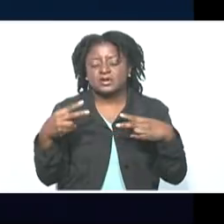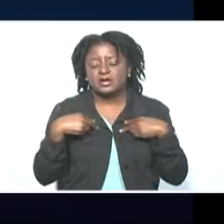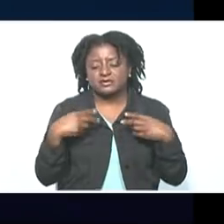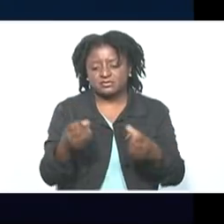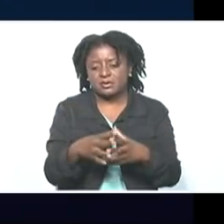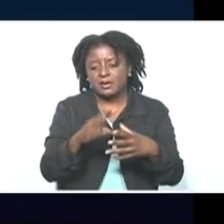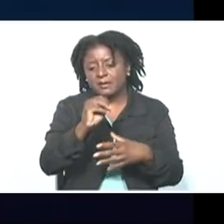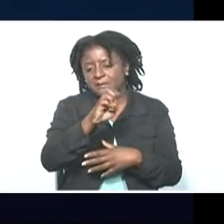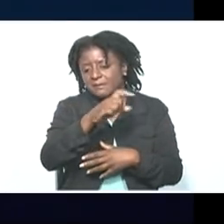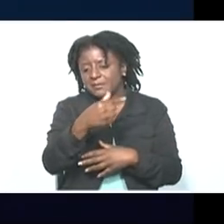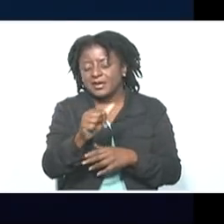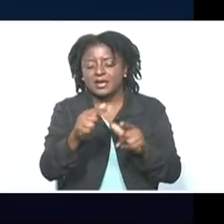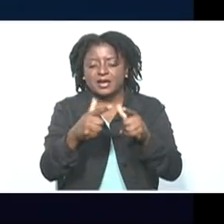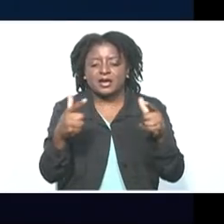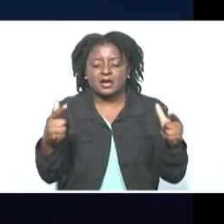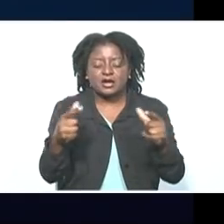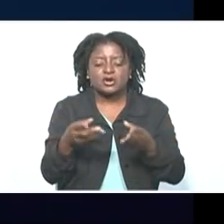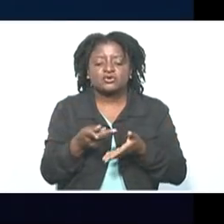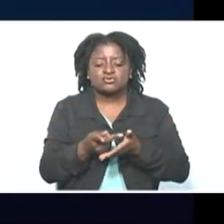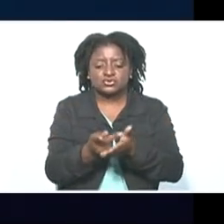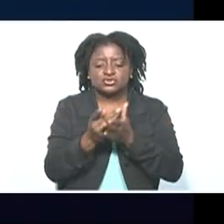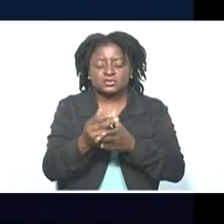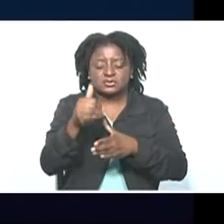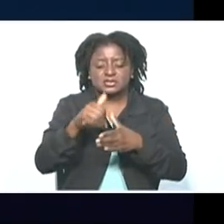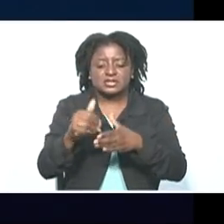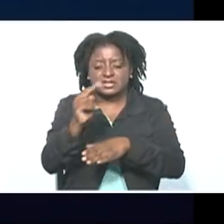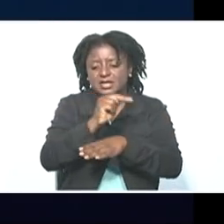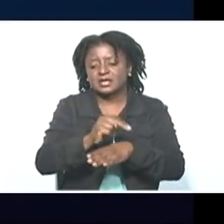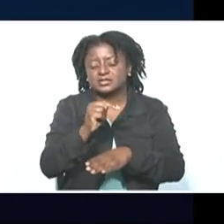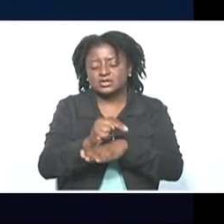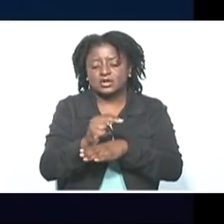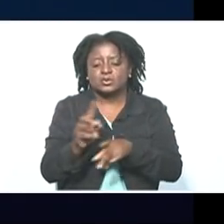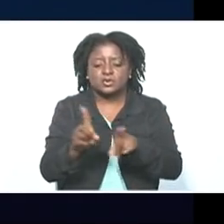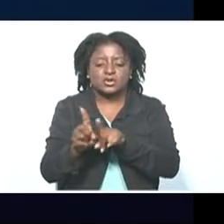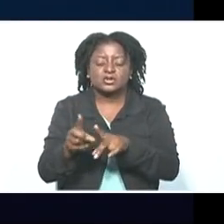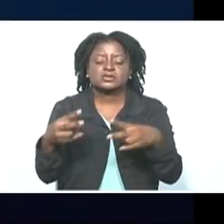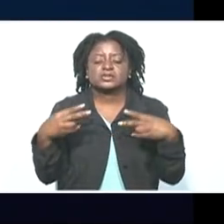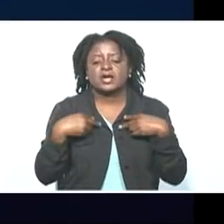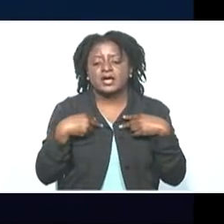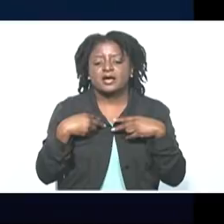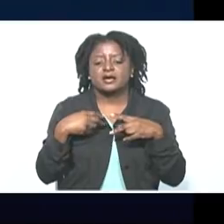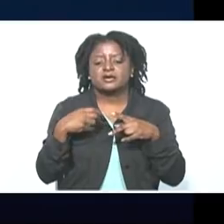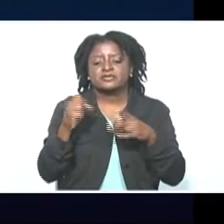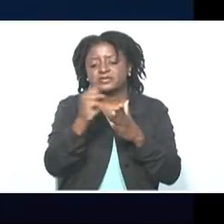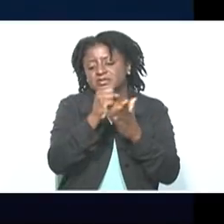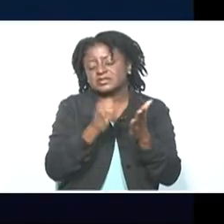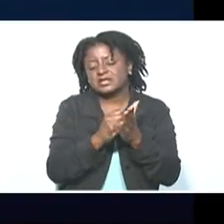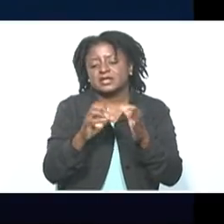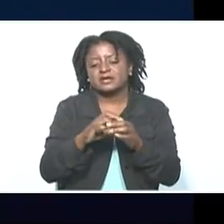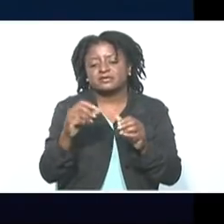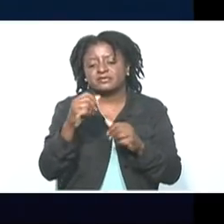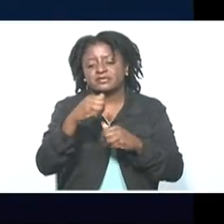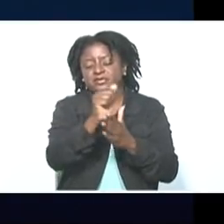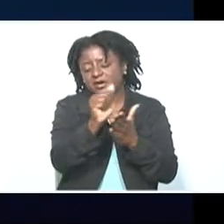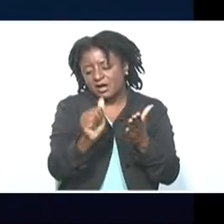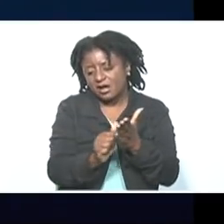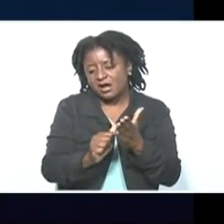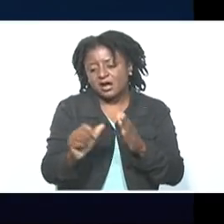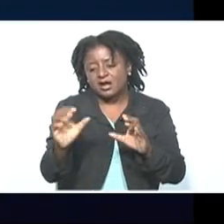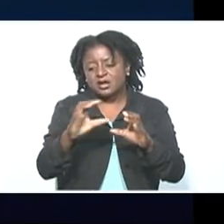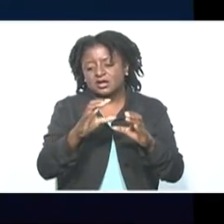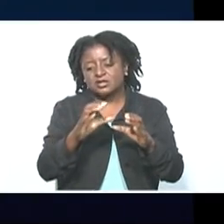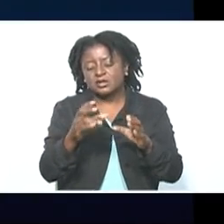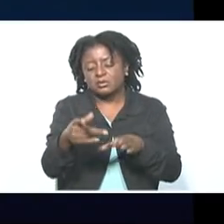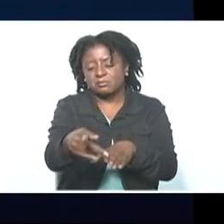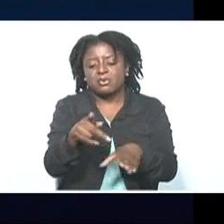host mega cruise ships in the capital of Nassau. We also have state-of-the-art port and